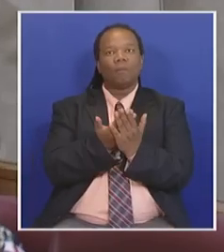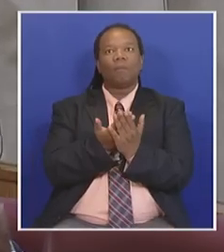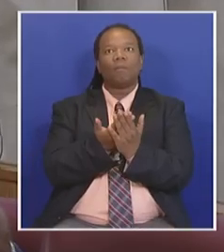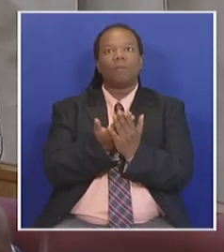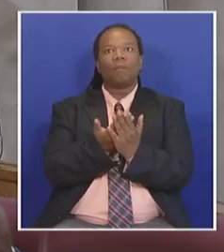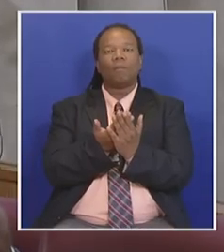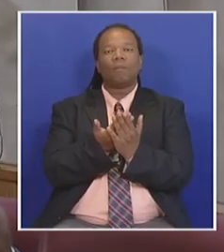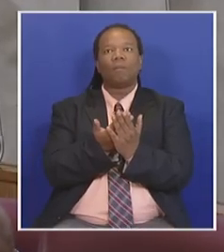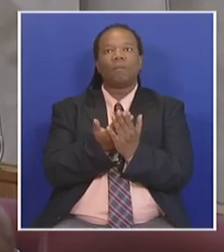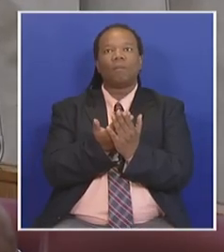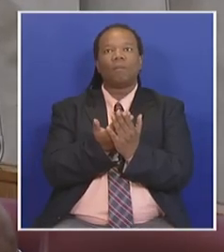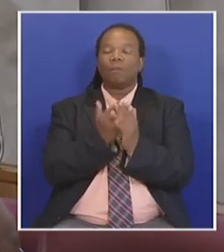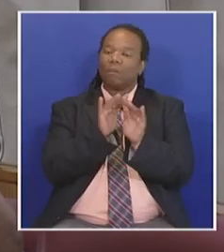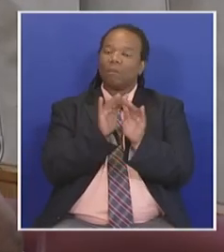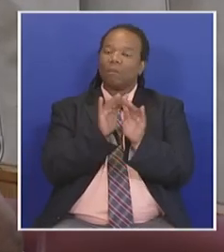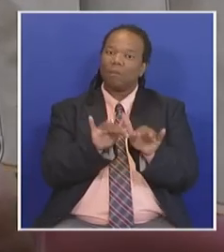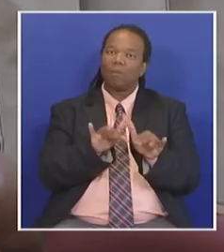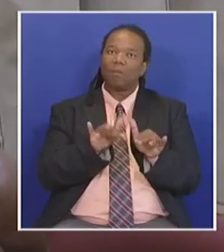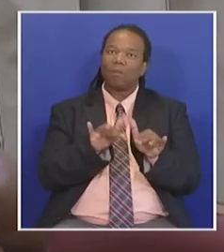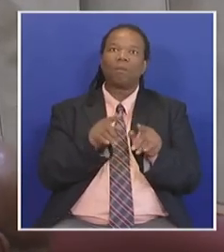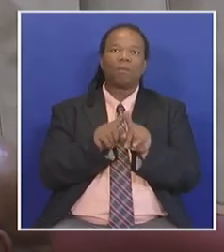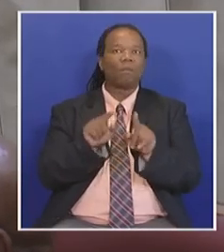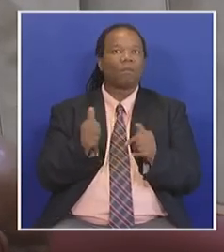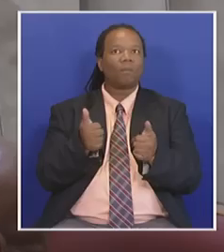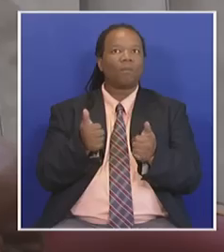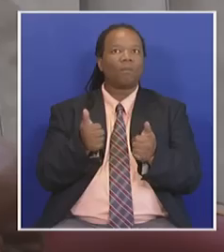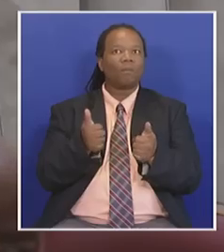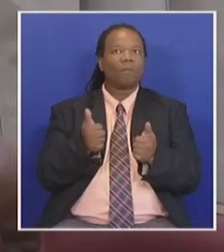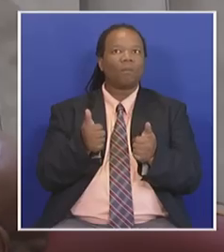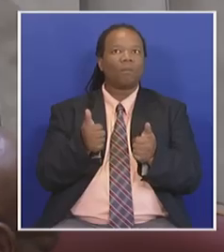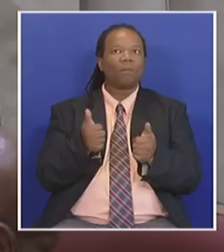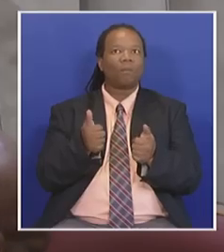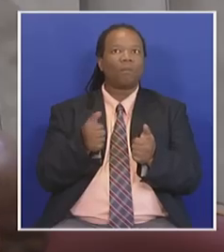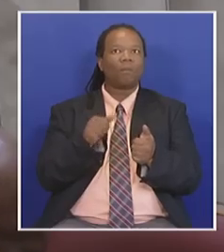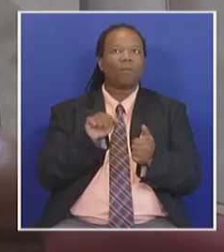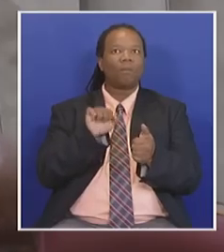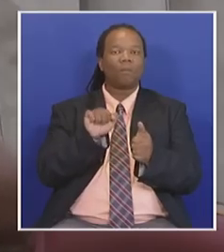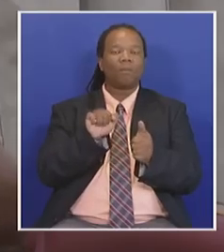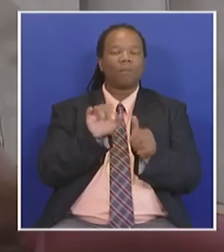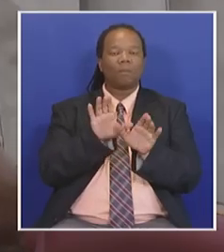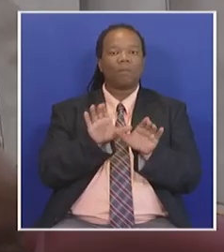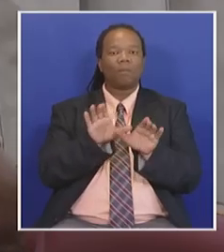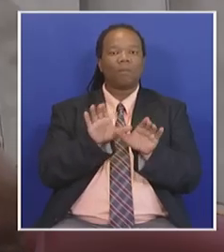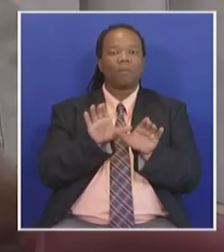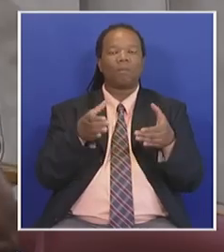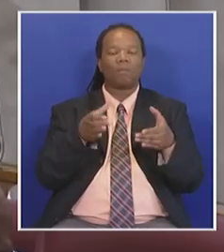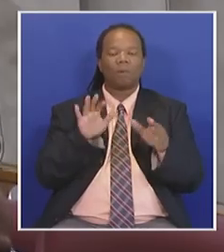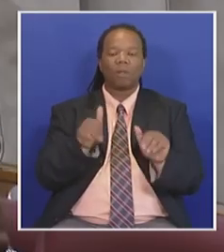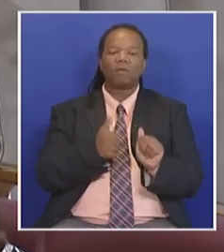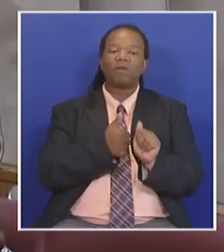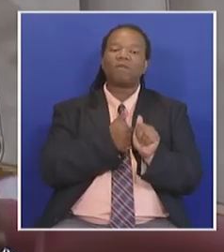notes that the Electoral Court found that the Independent Electoral Commission was not in compliance with the Constitutional Court